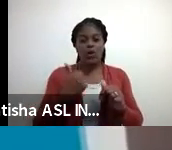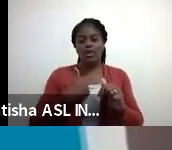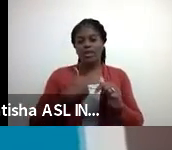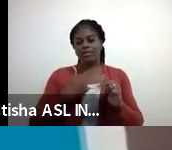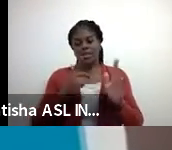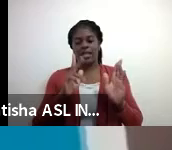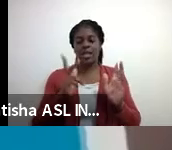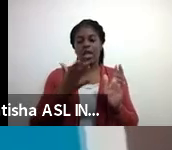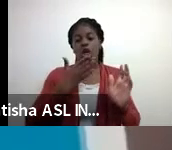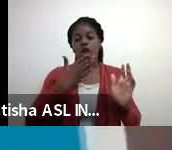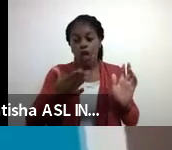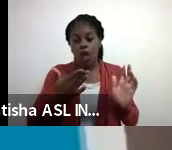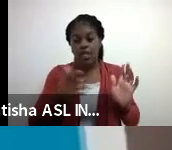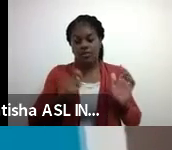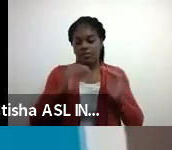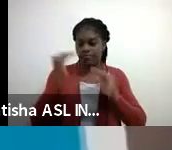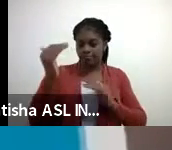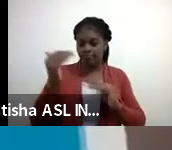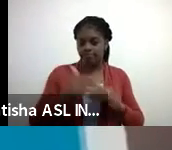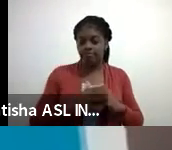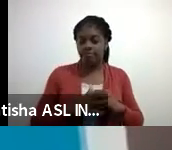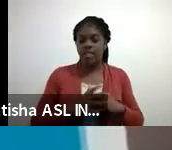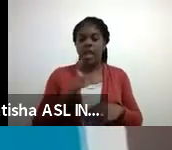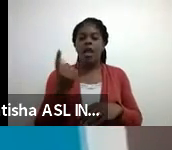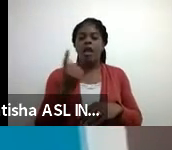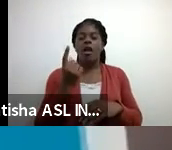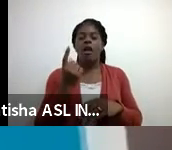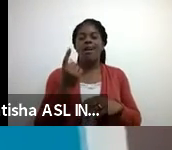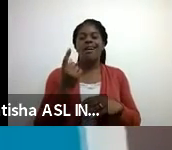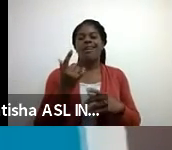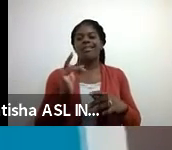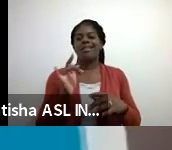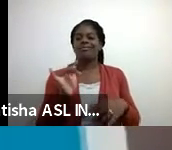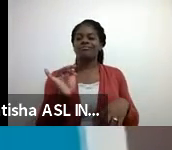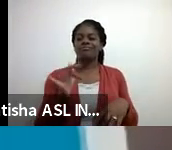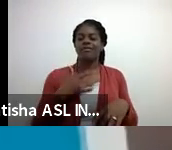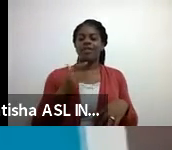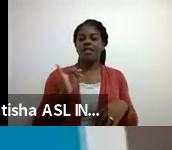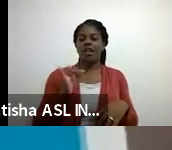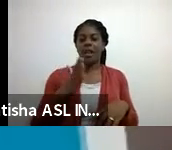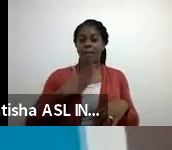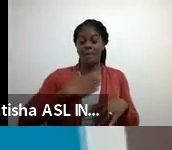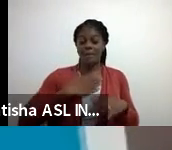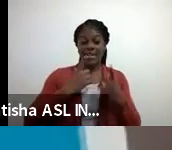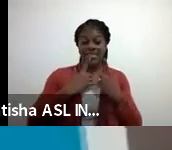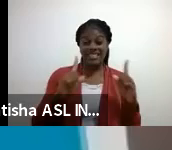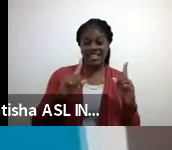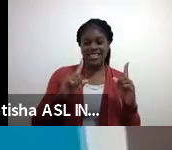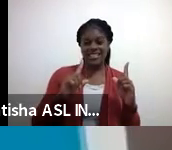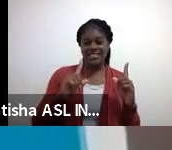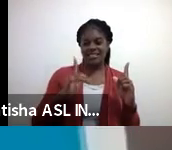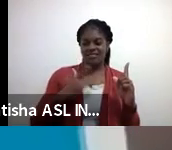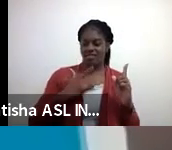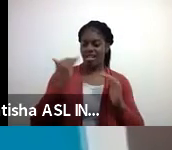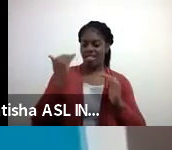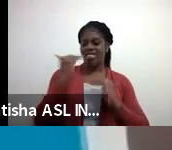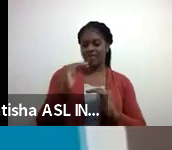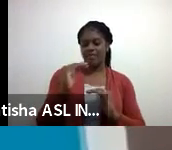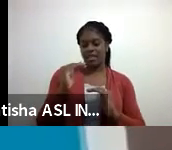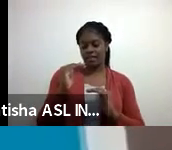good. And it almost feels like my success is limited to a